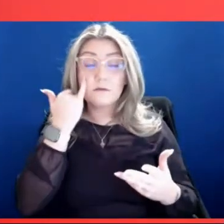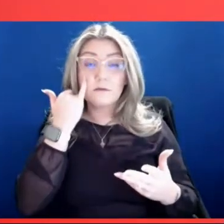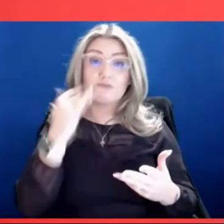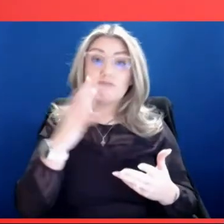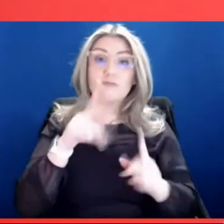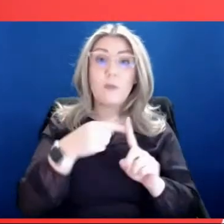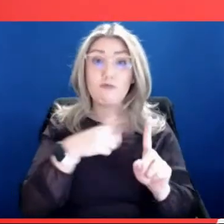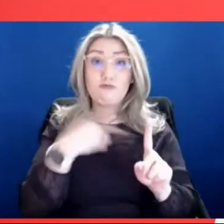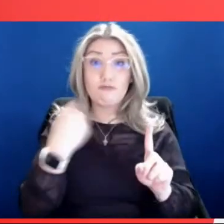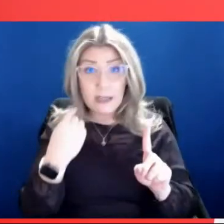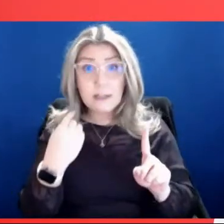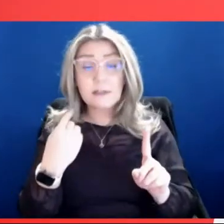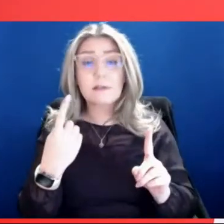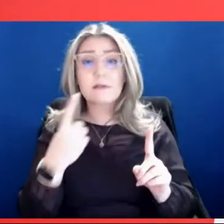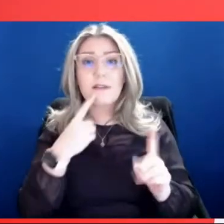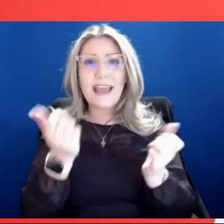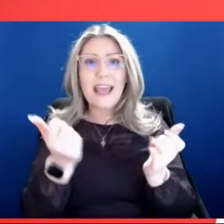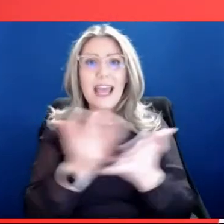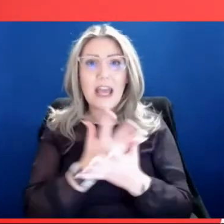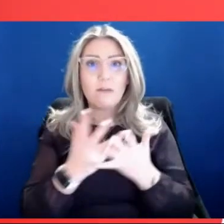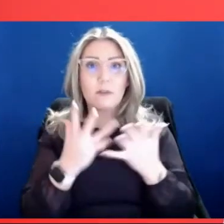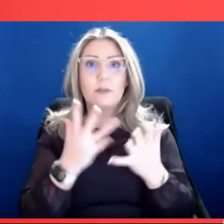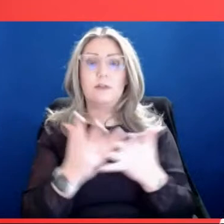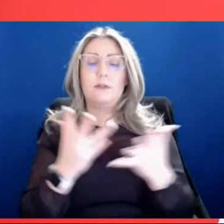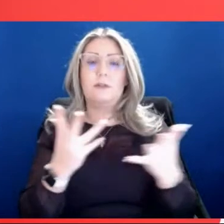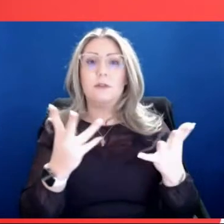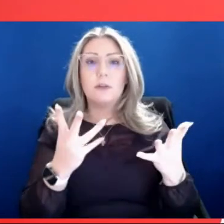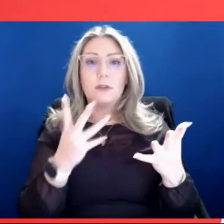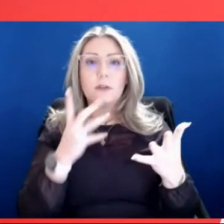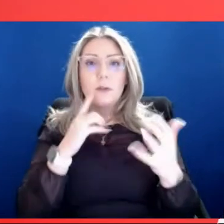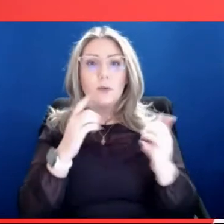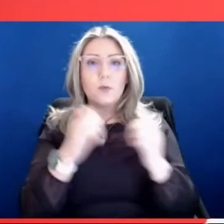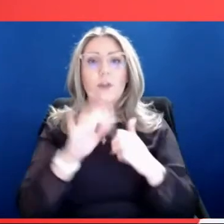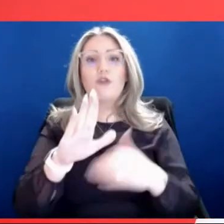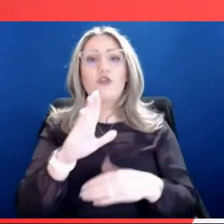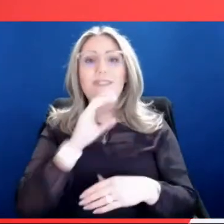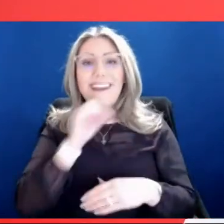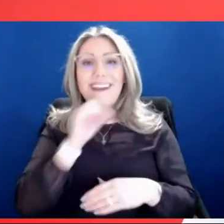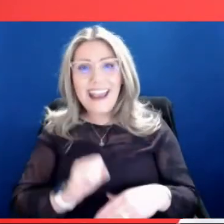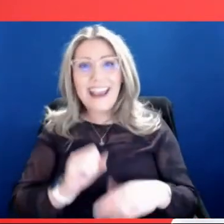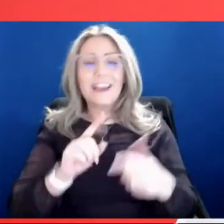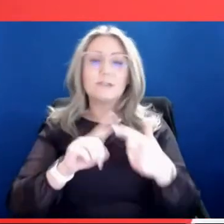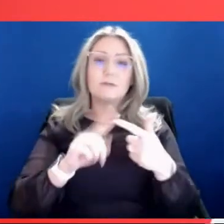everything favorable with her age, non-smoking,